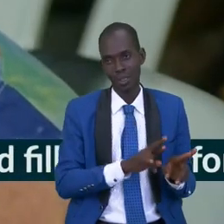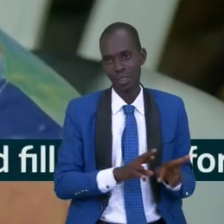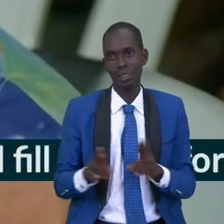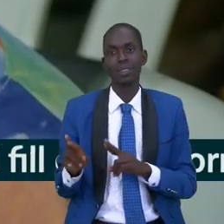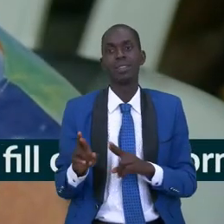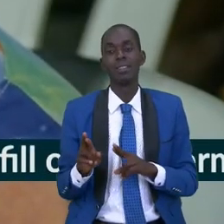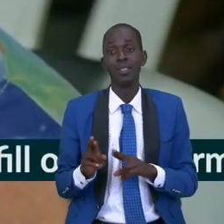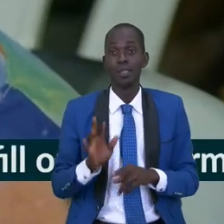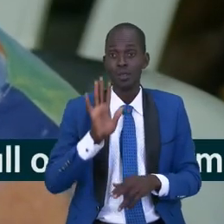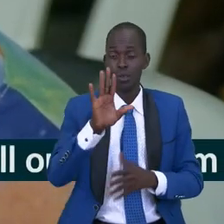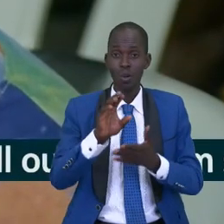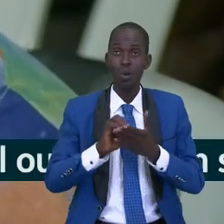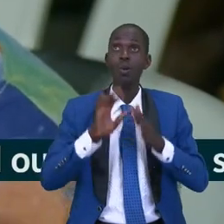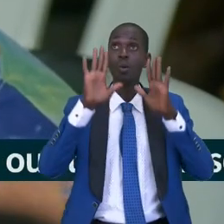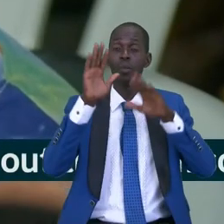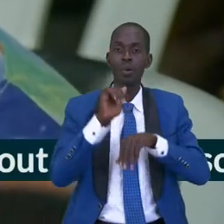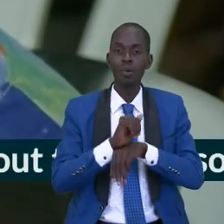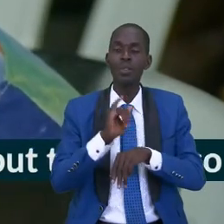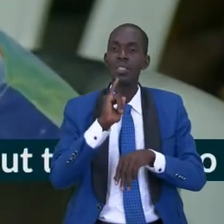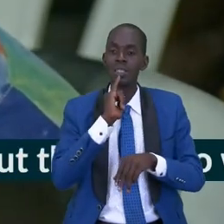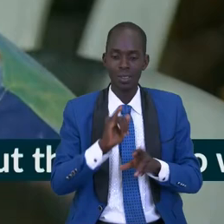Your miracle is ready.